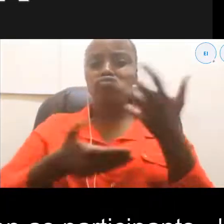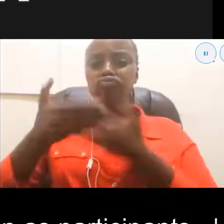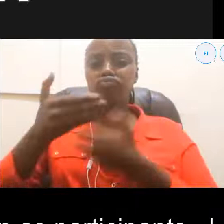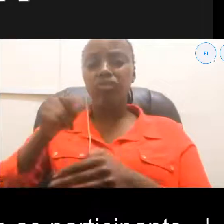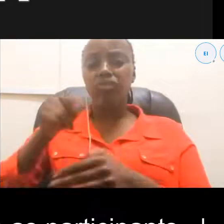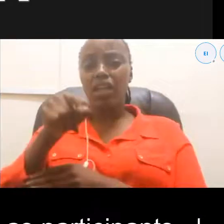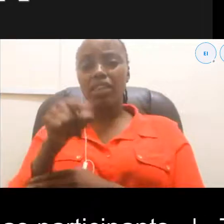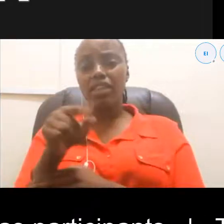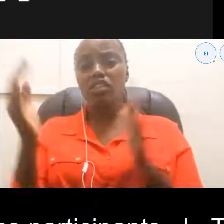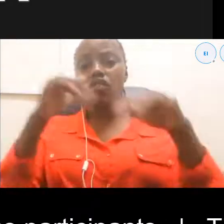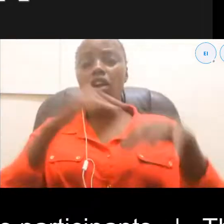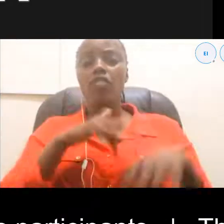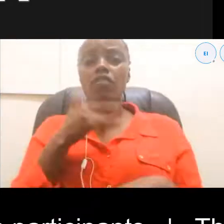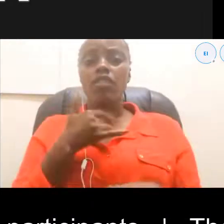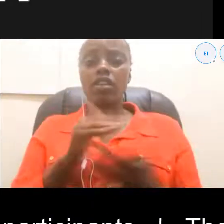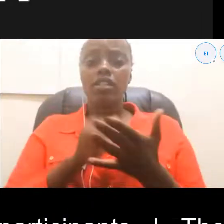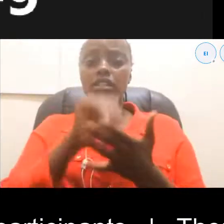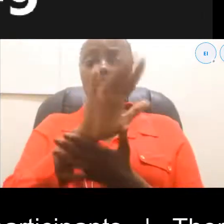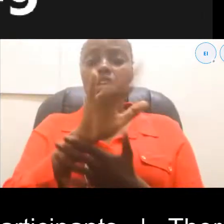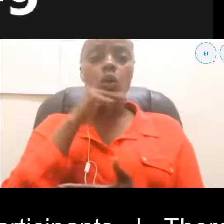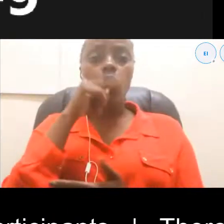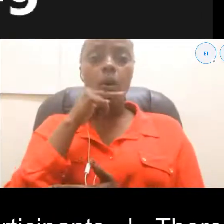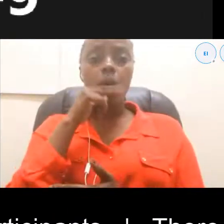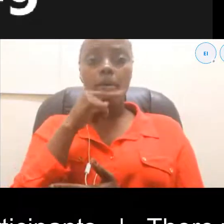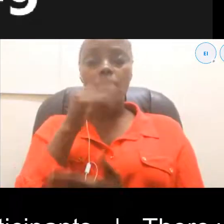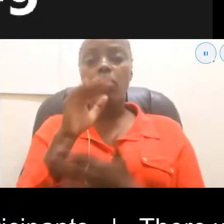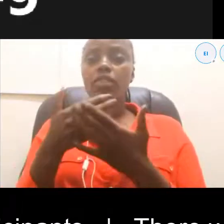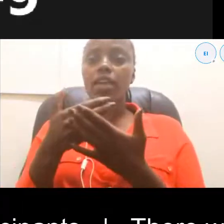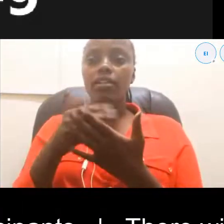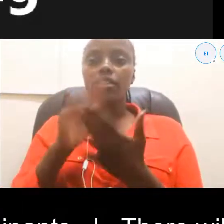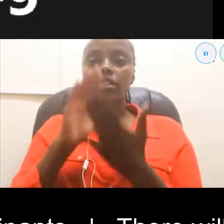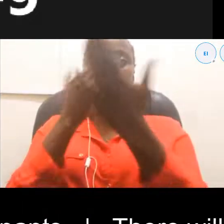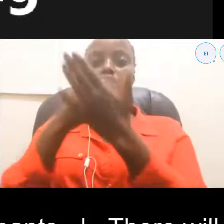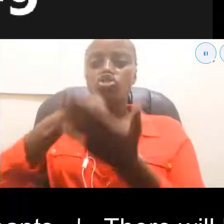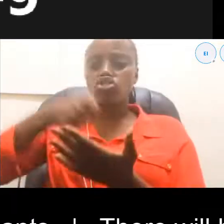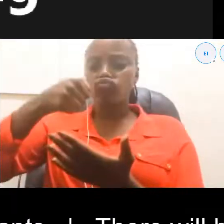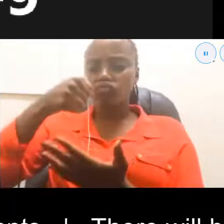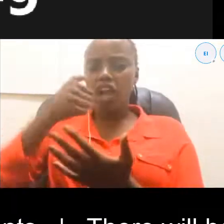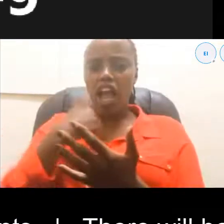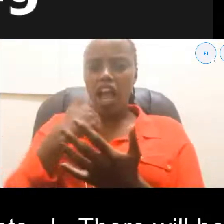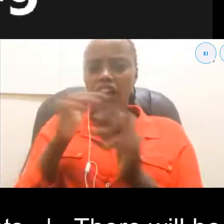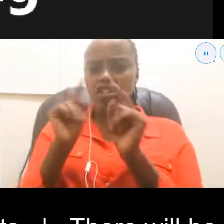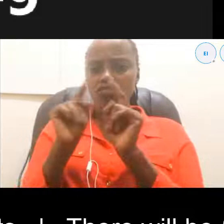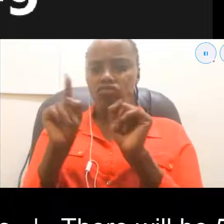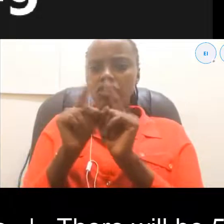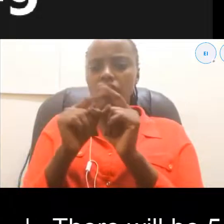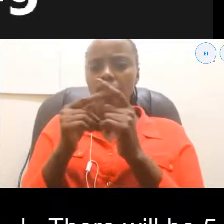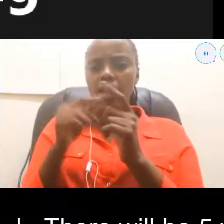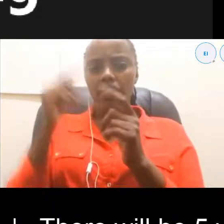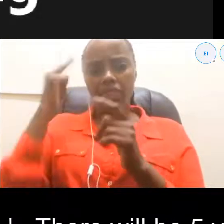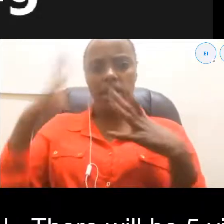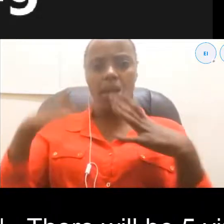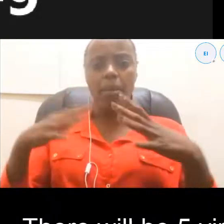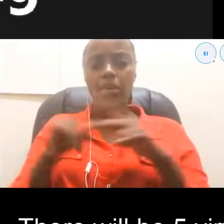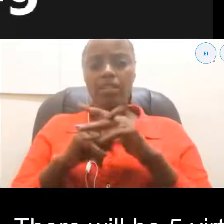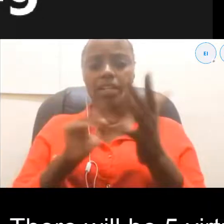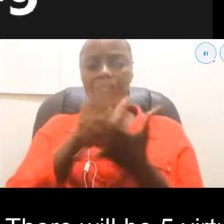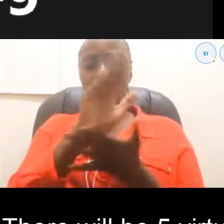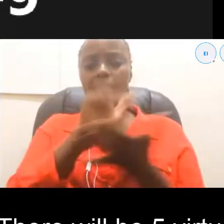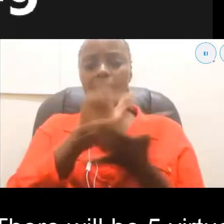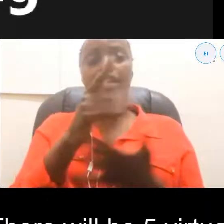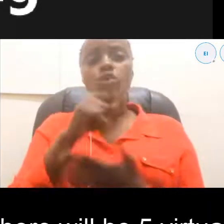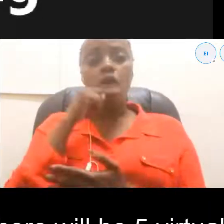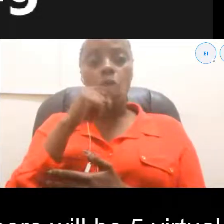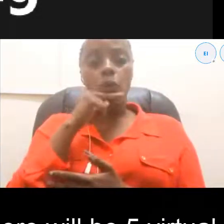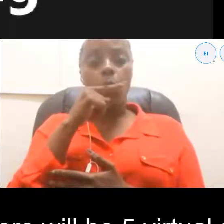please feel free to send us comments on the suggestion box. I think some of you are already doing that, and we thank you.